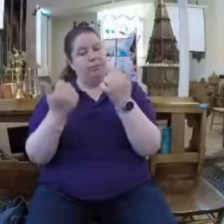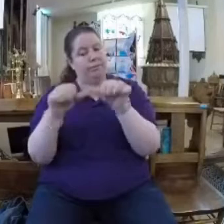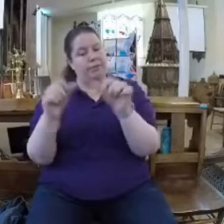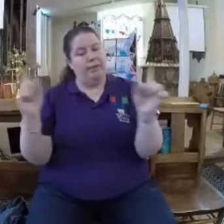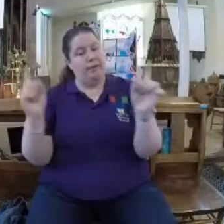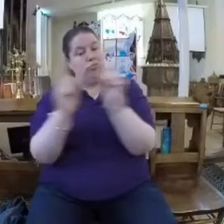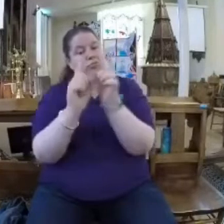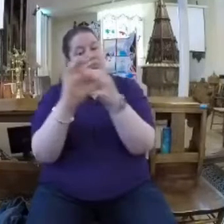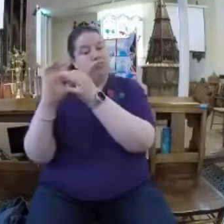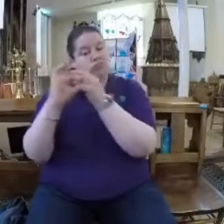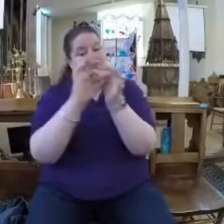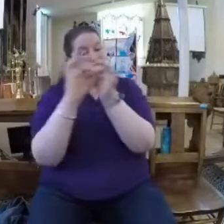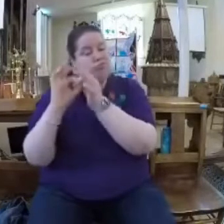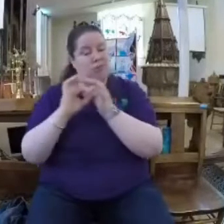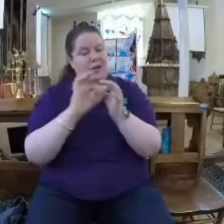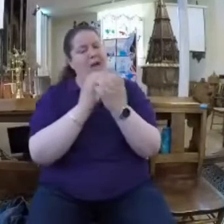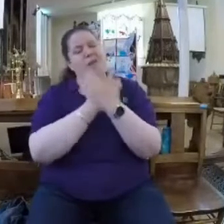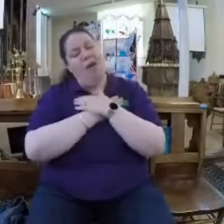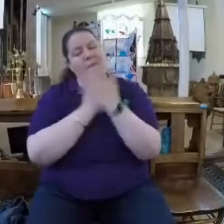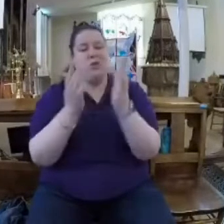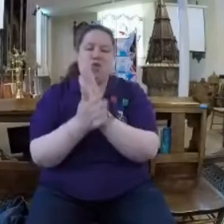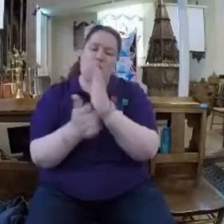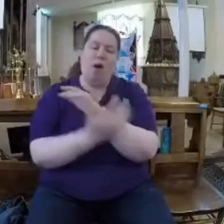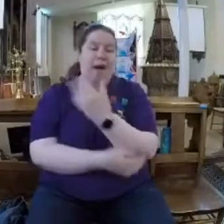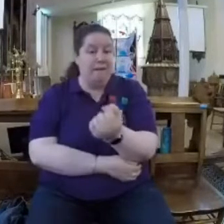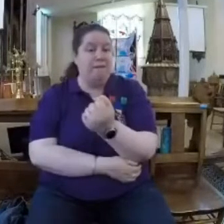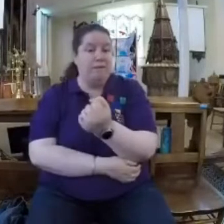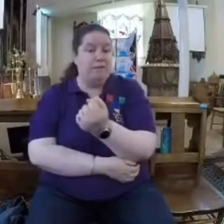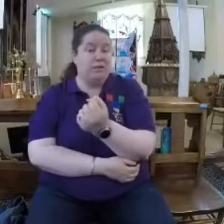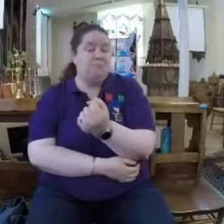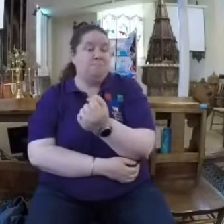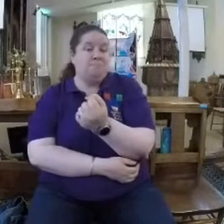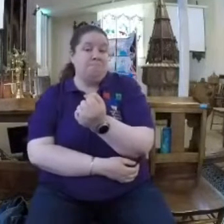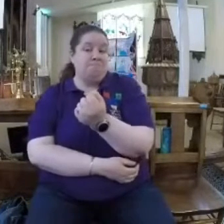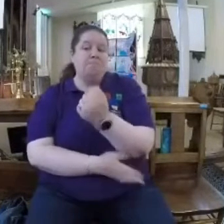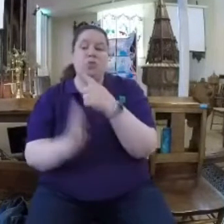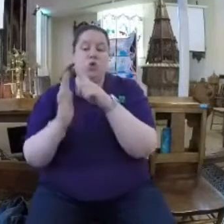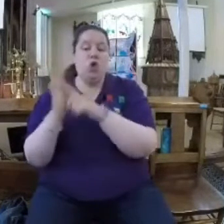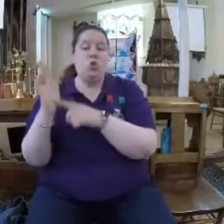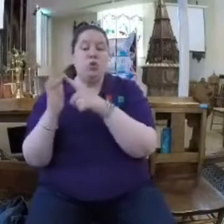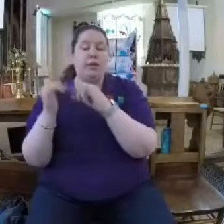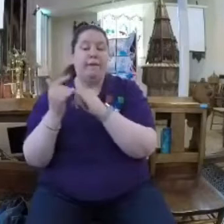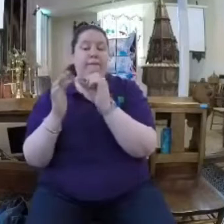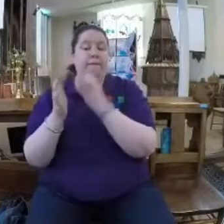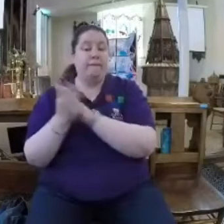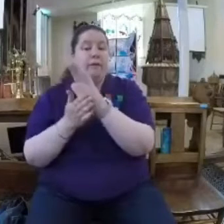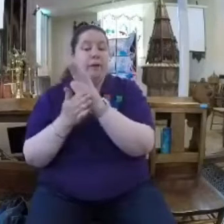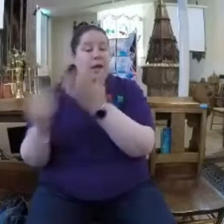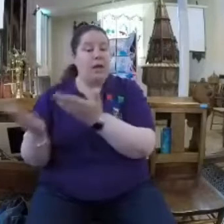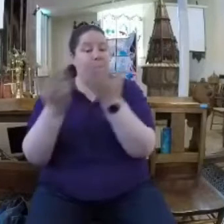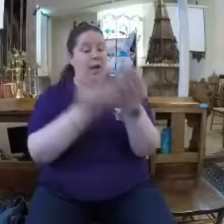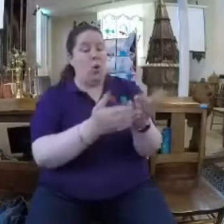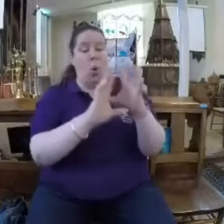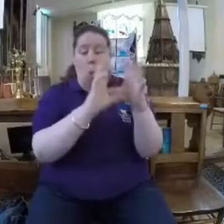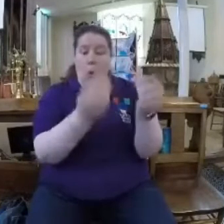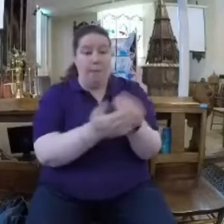joy. You may remember earlier in the story how Joseph gave the brothers back all of their money for the